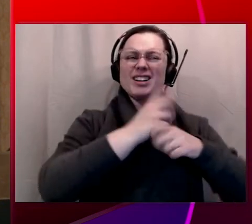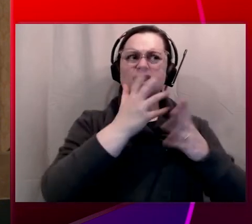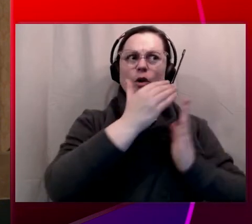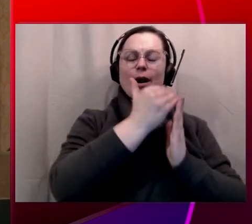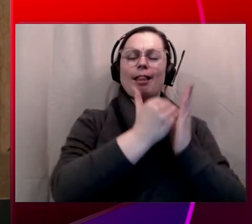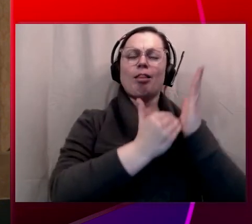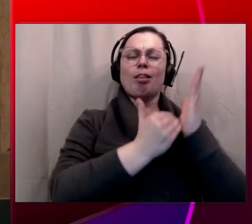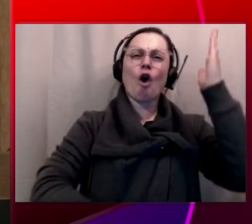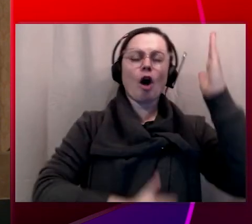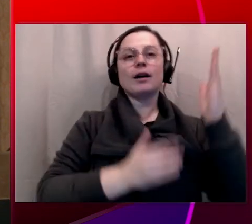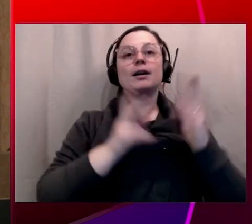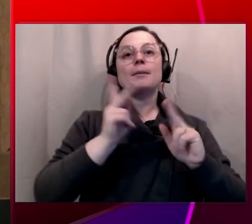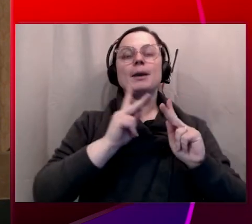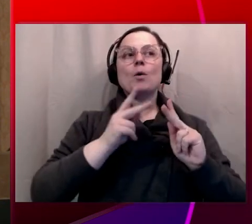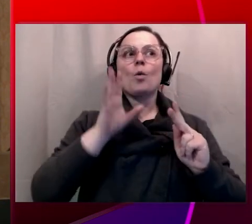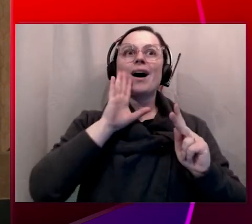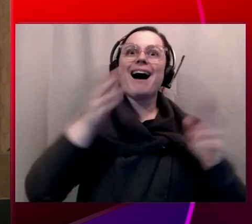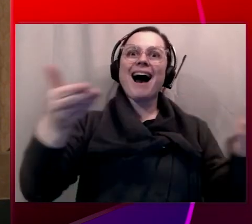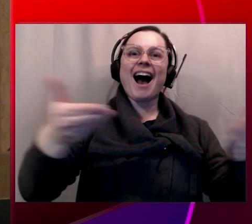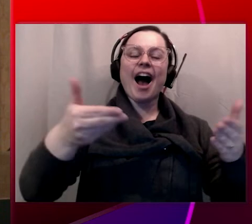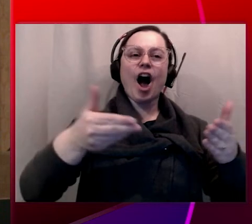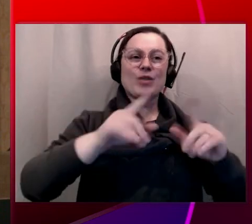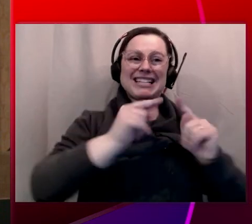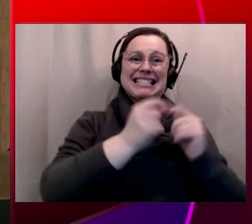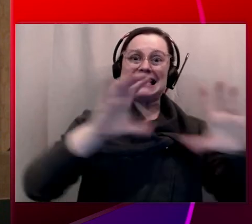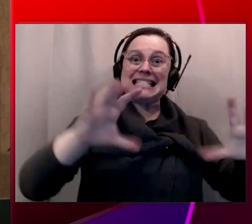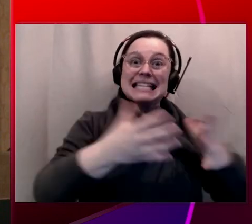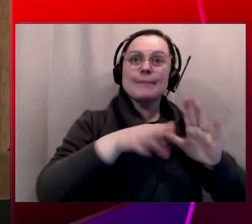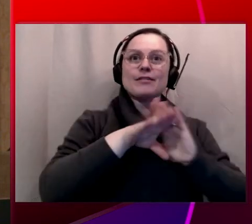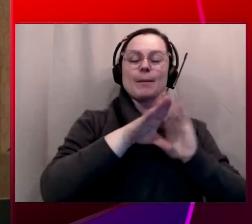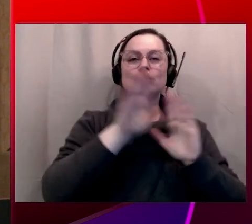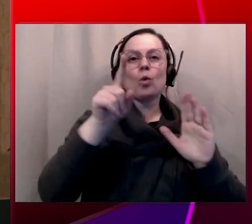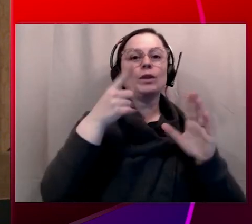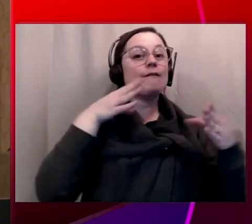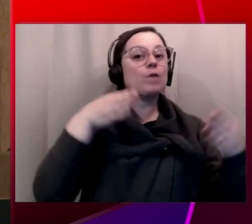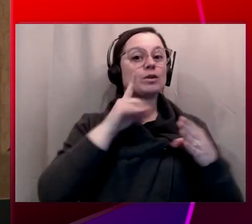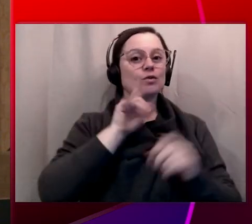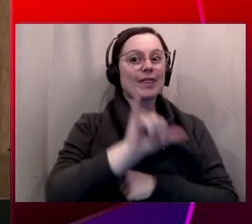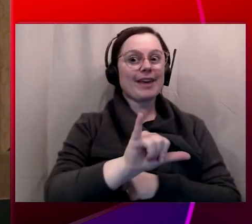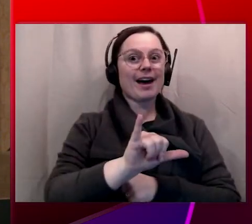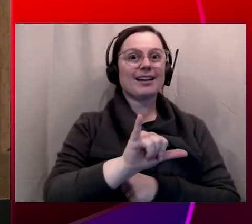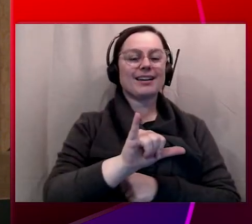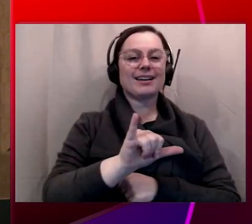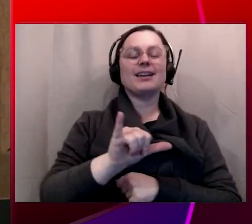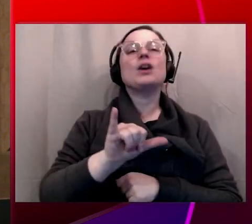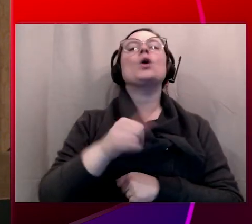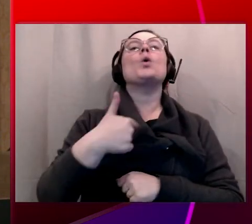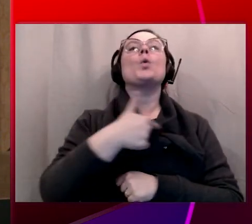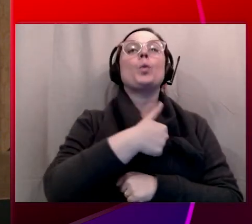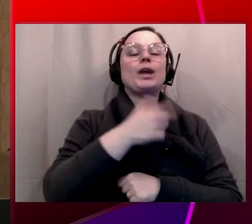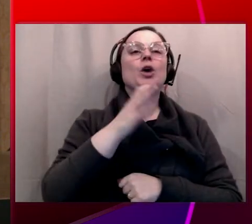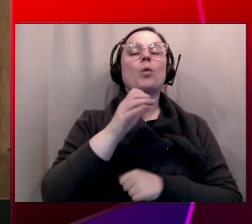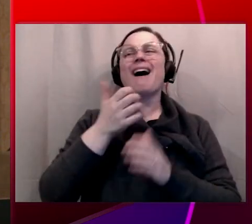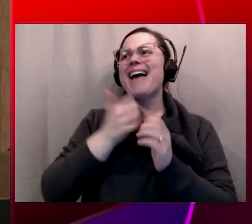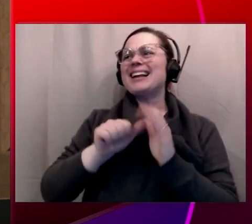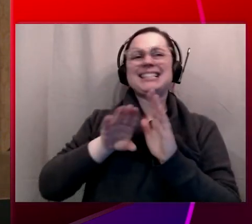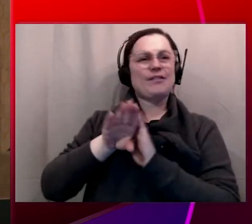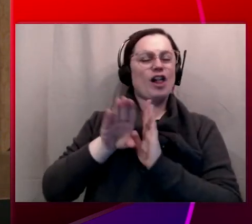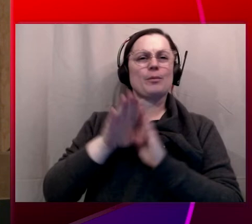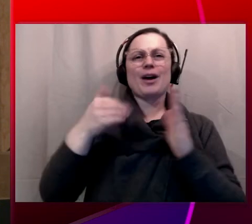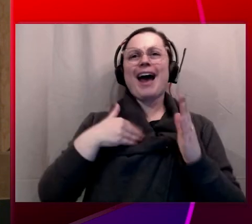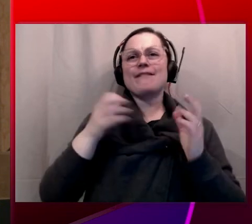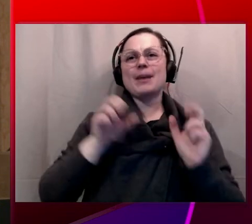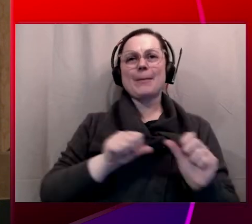people hire entire teams of developers that focus just on that, and we want to enable any developer to be able to